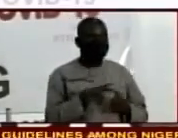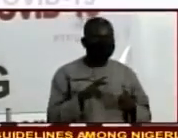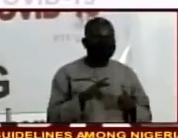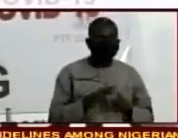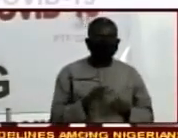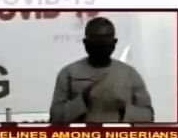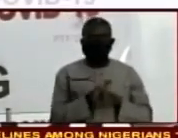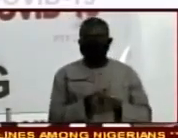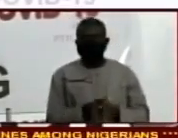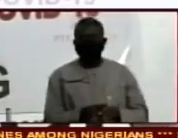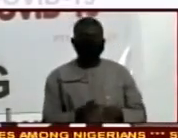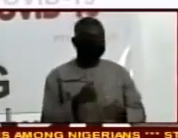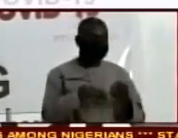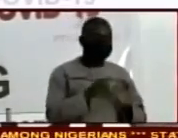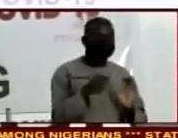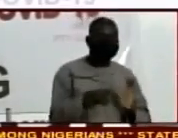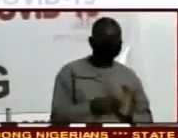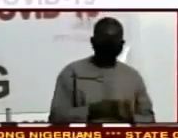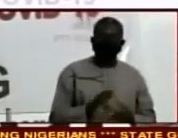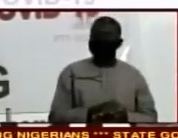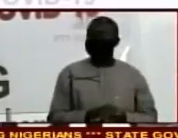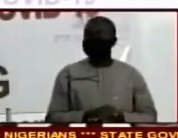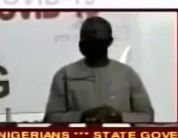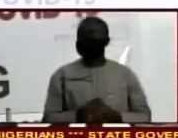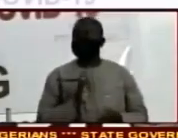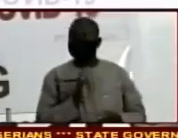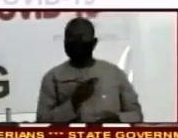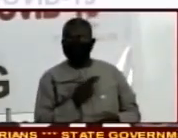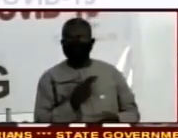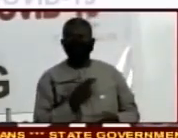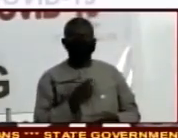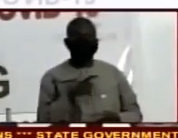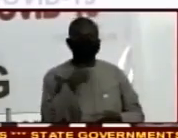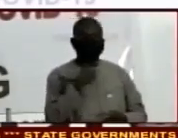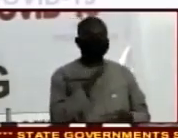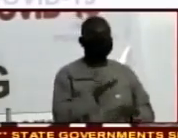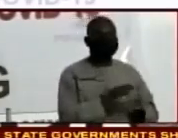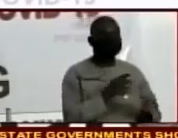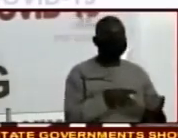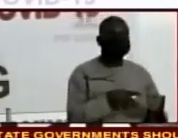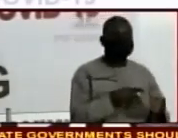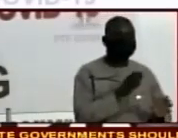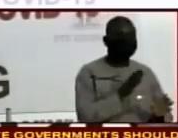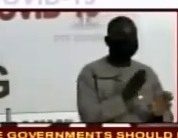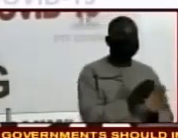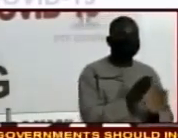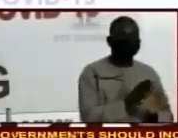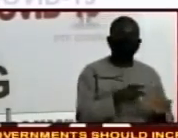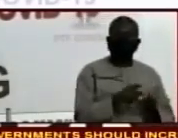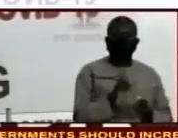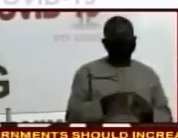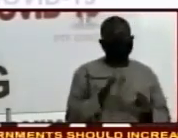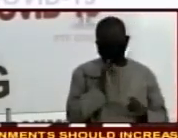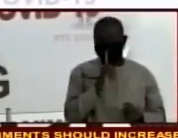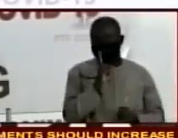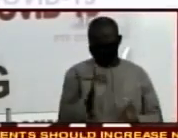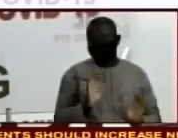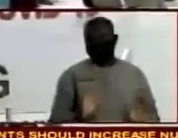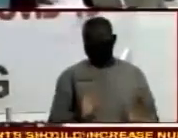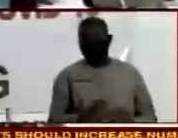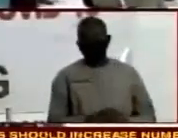about this outsourcing and this online payment to this person. But it is genuine.